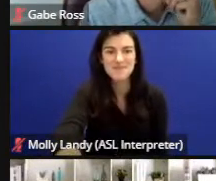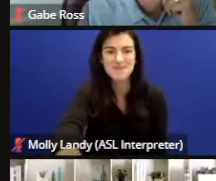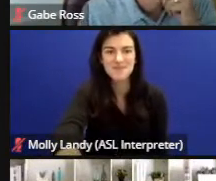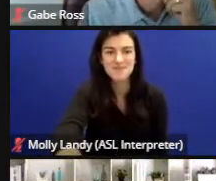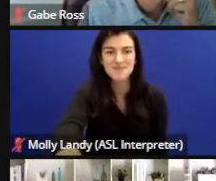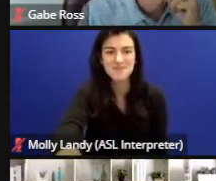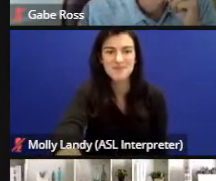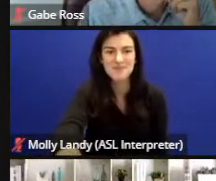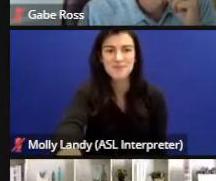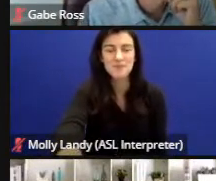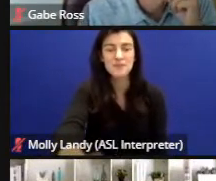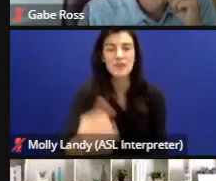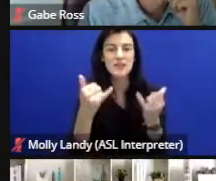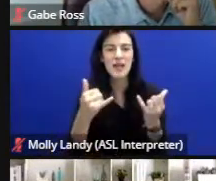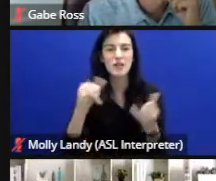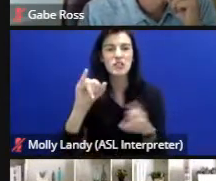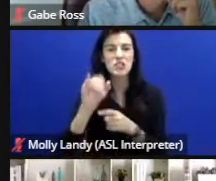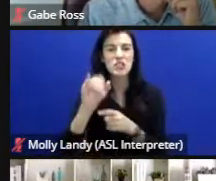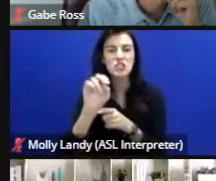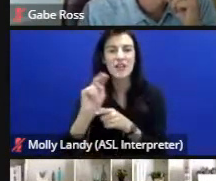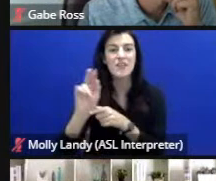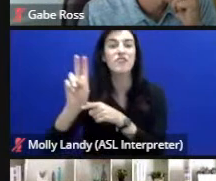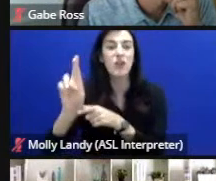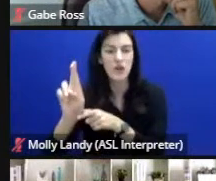Questions from other trustees?